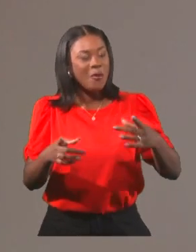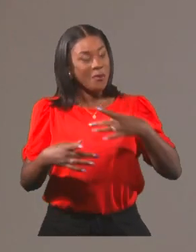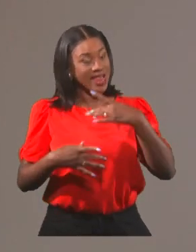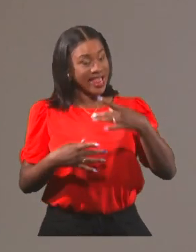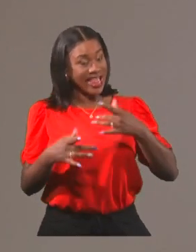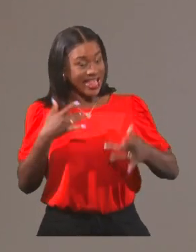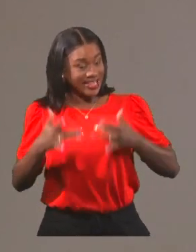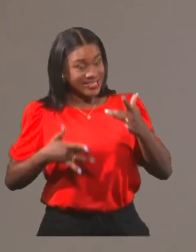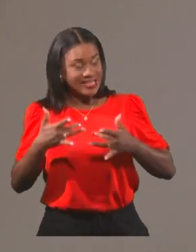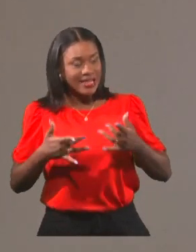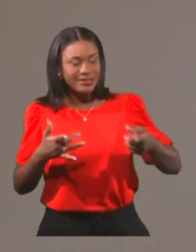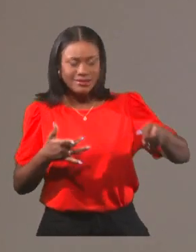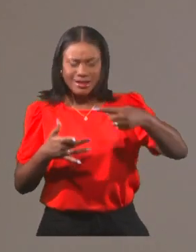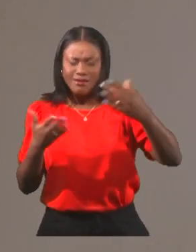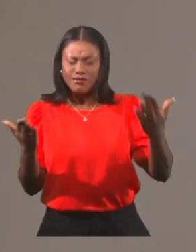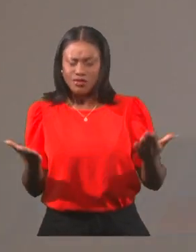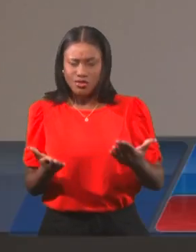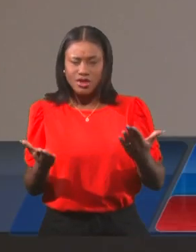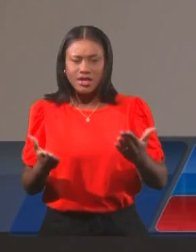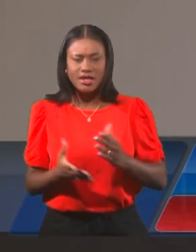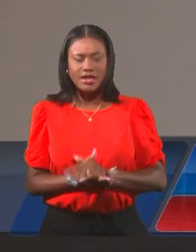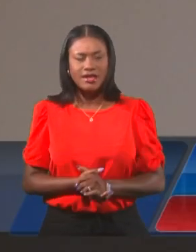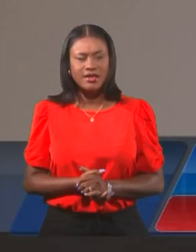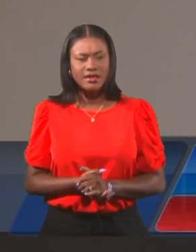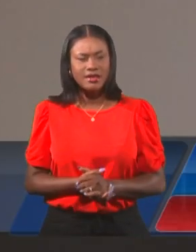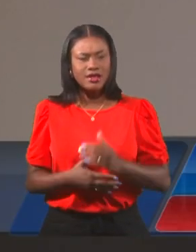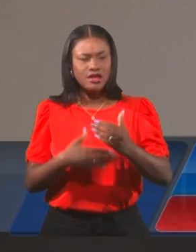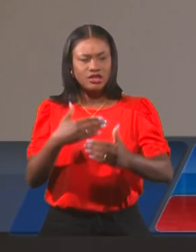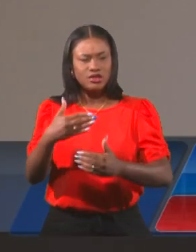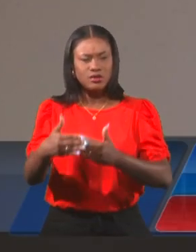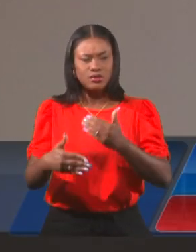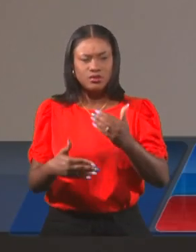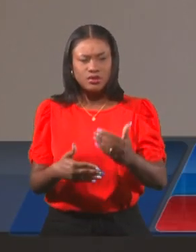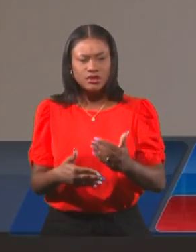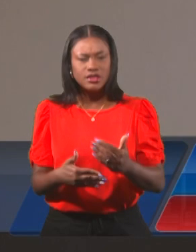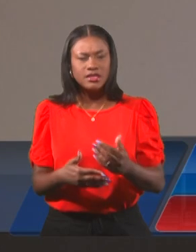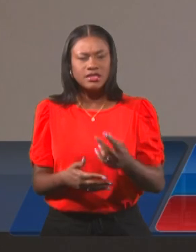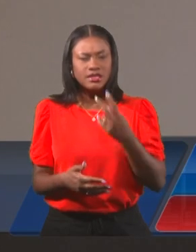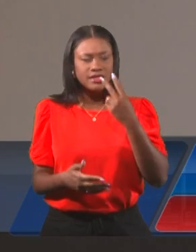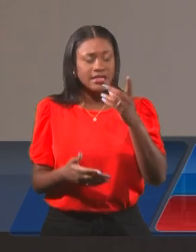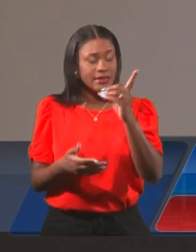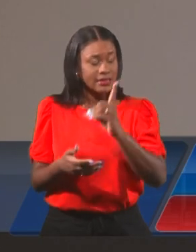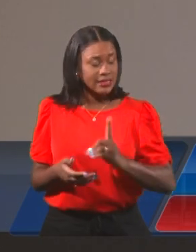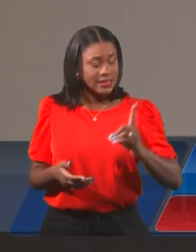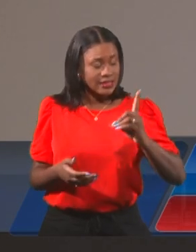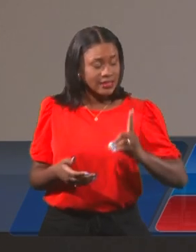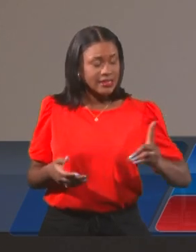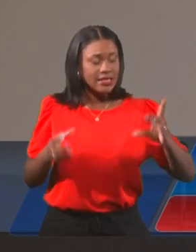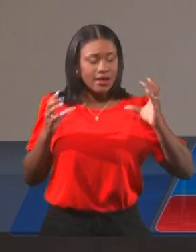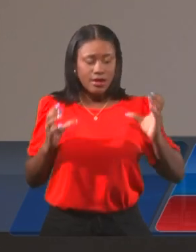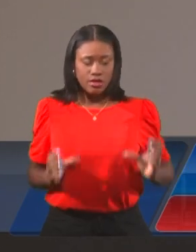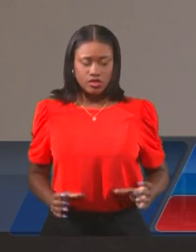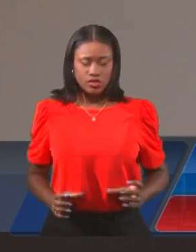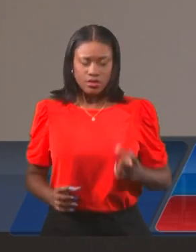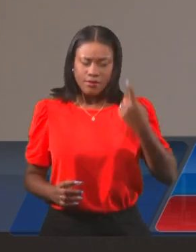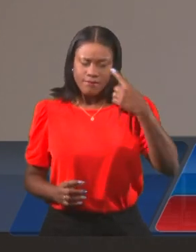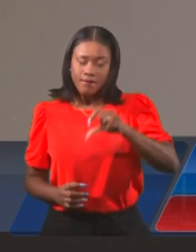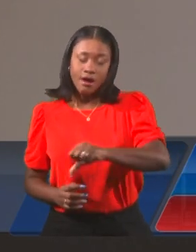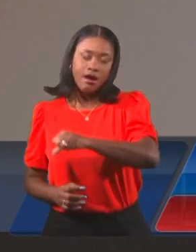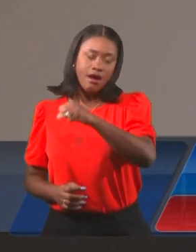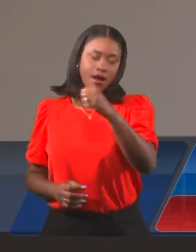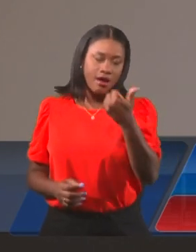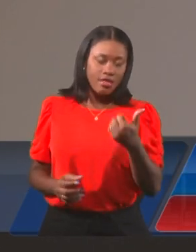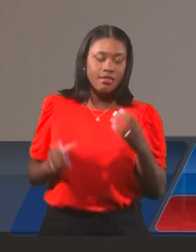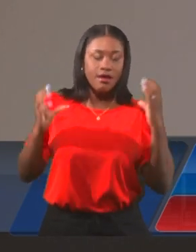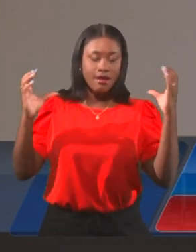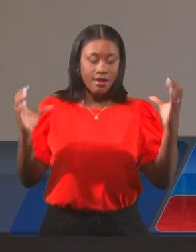join us on this remarkable journey. Throughout this process, you will actually see us designing costumes for other upcoming carnivals